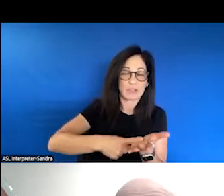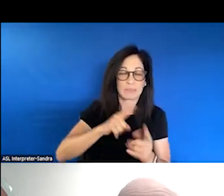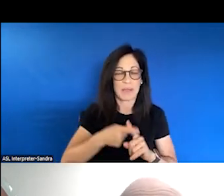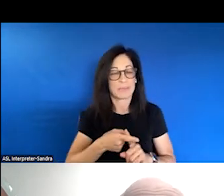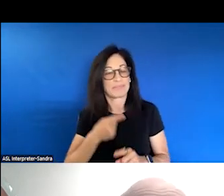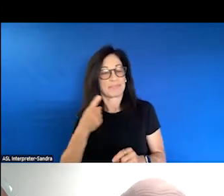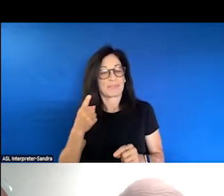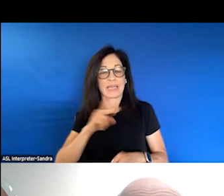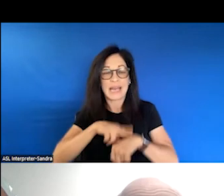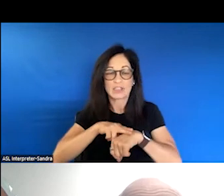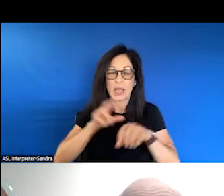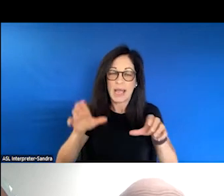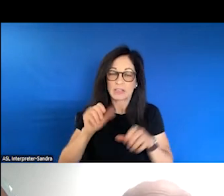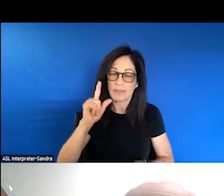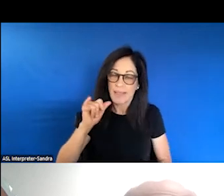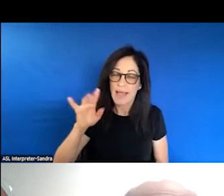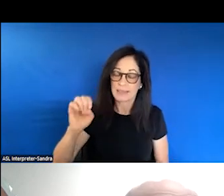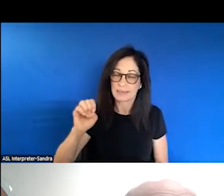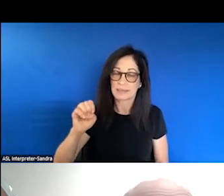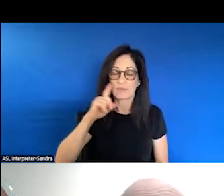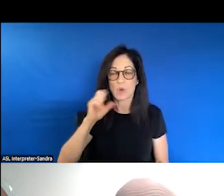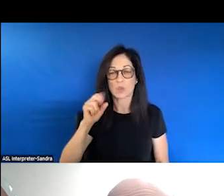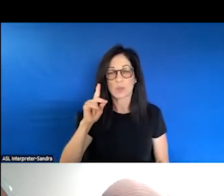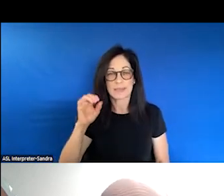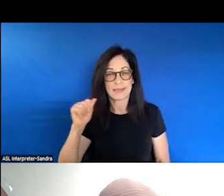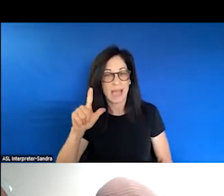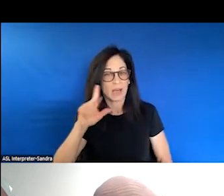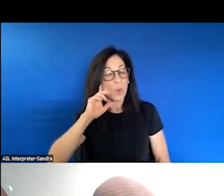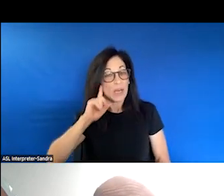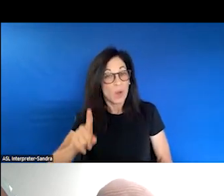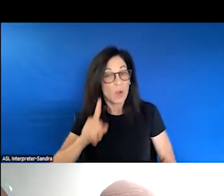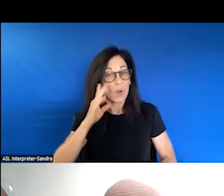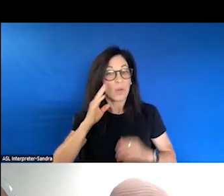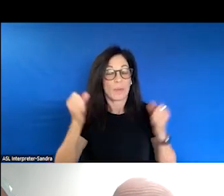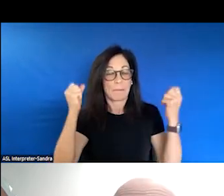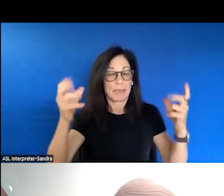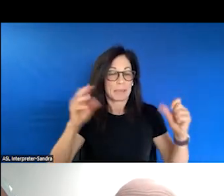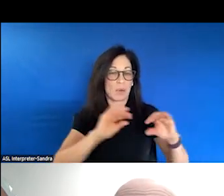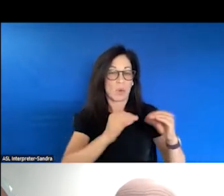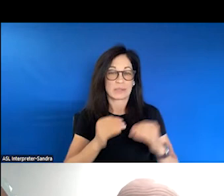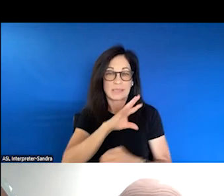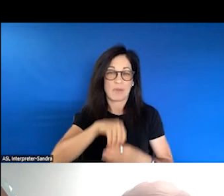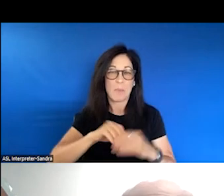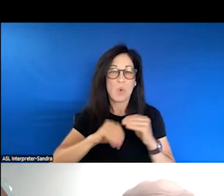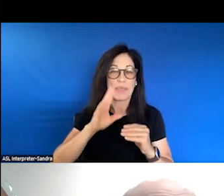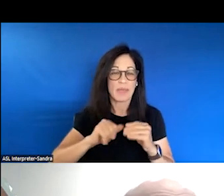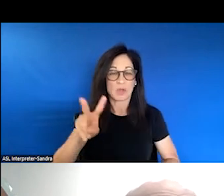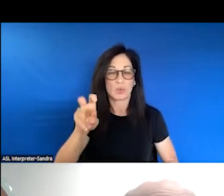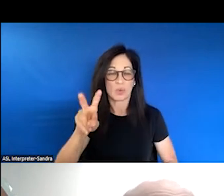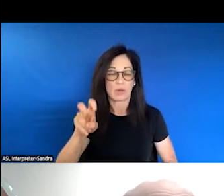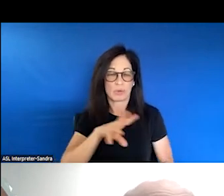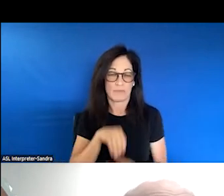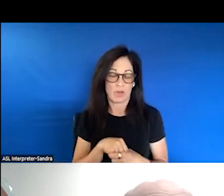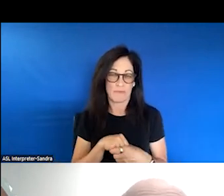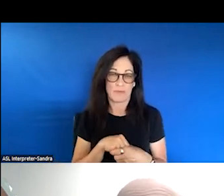And as you know, there are over 200 organizations participating in the National Action Alliance. Last week, I was in Colorado